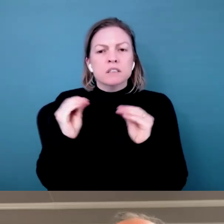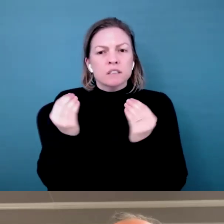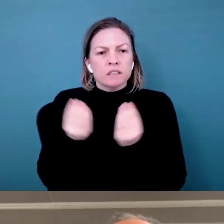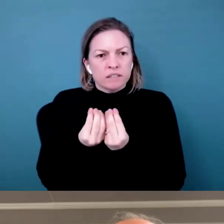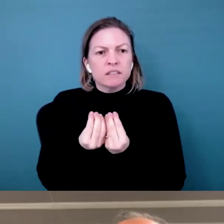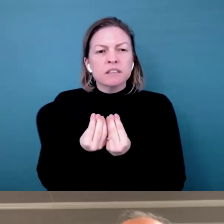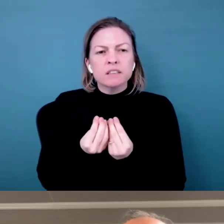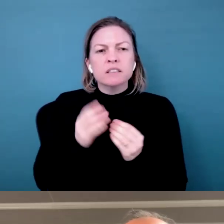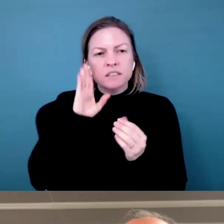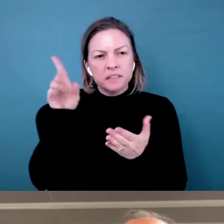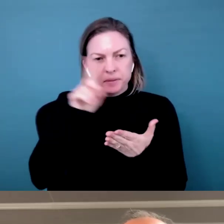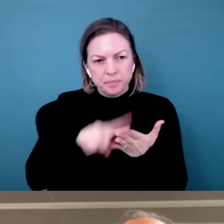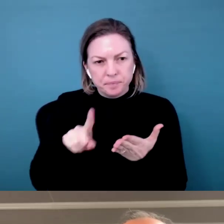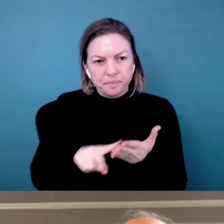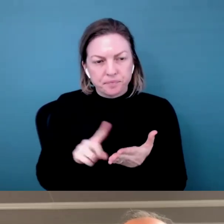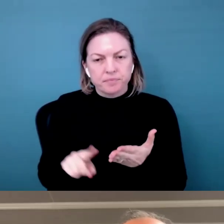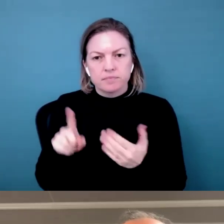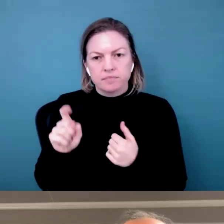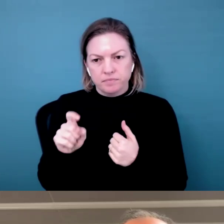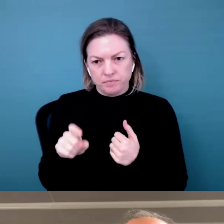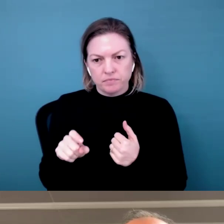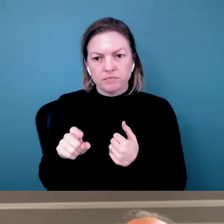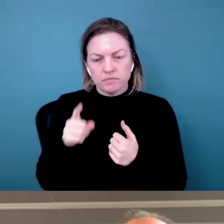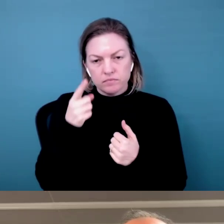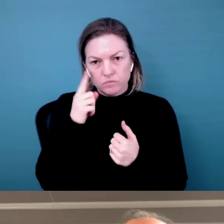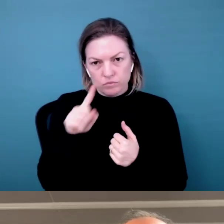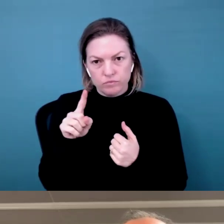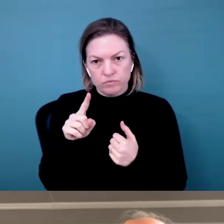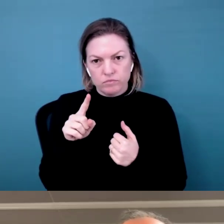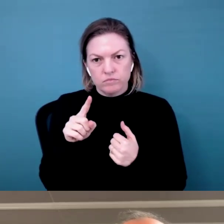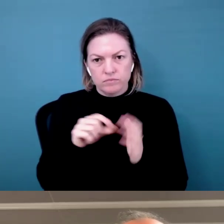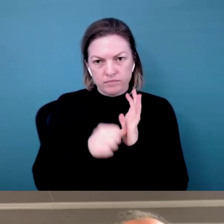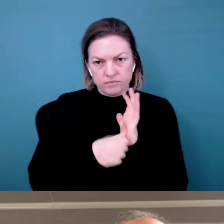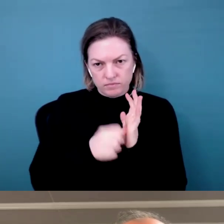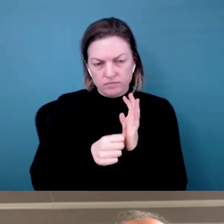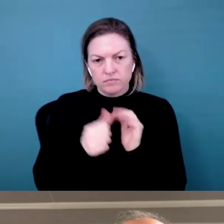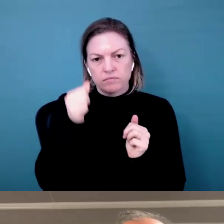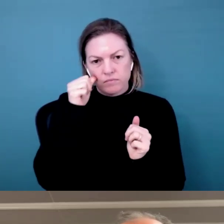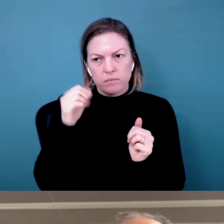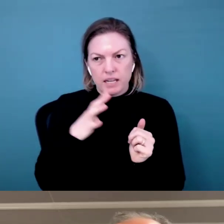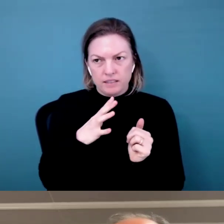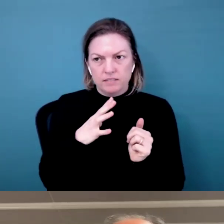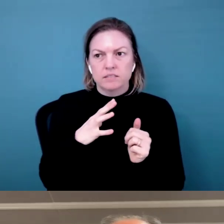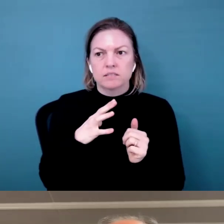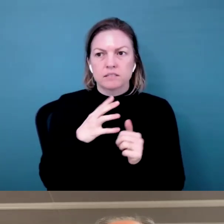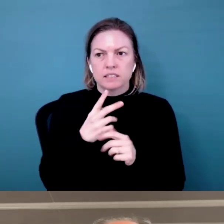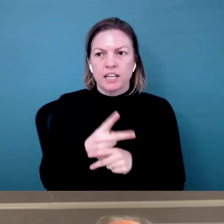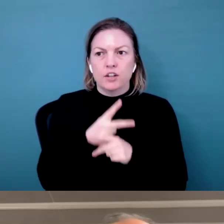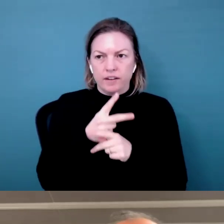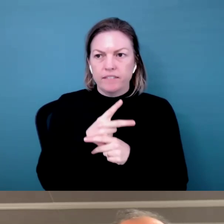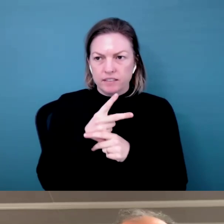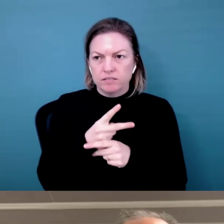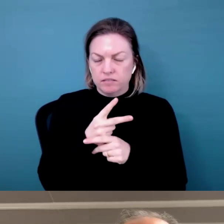going to explore the need to highlight men in caregiving.